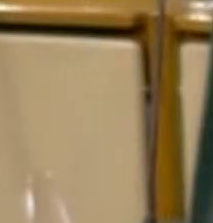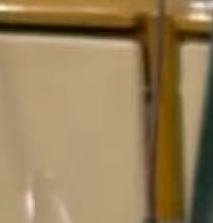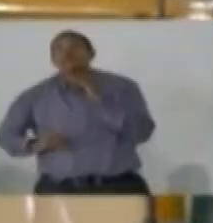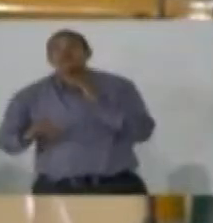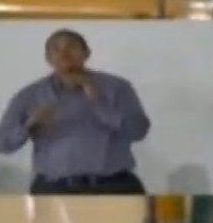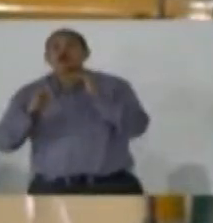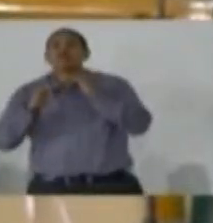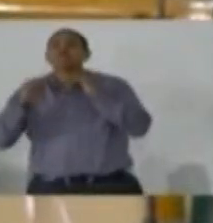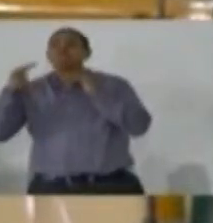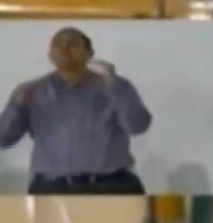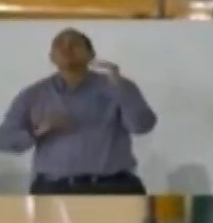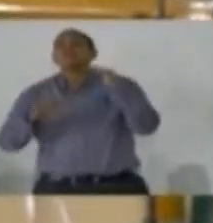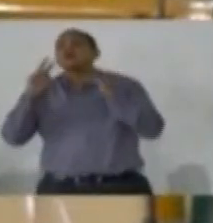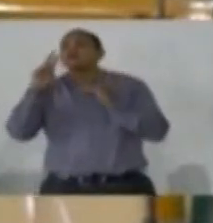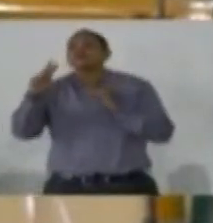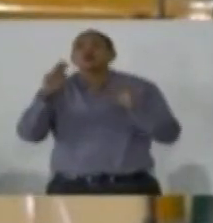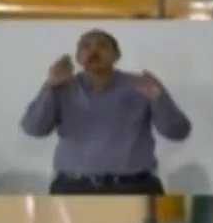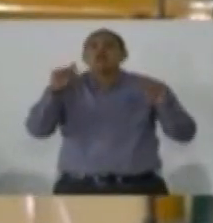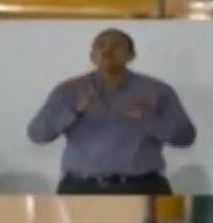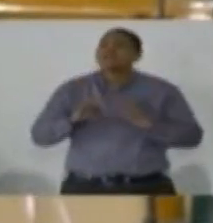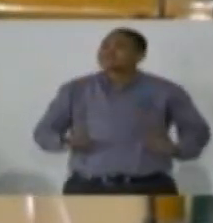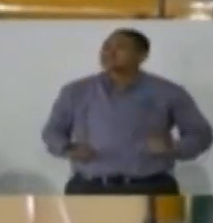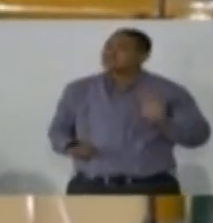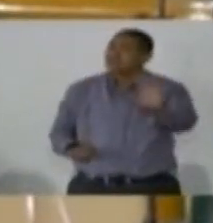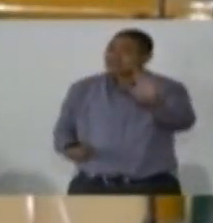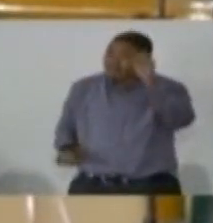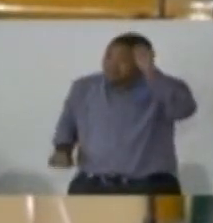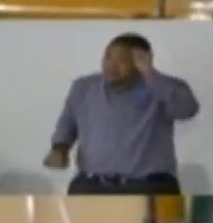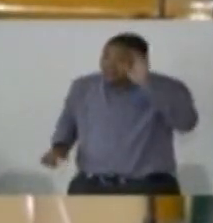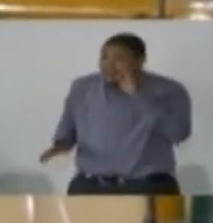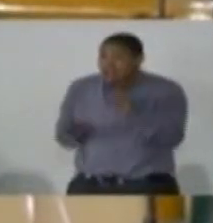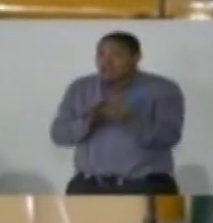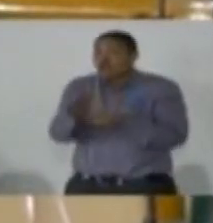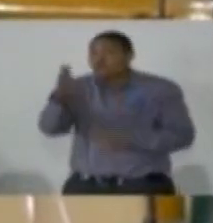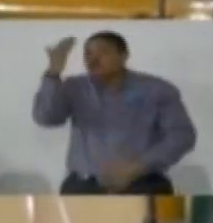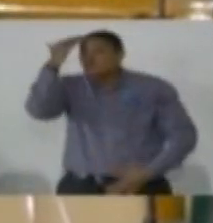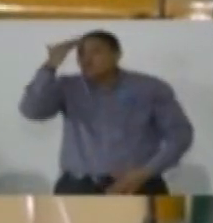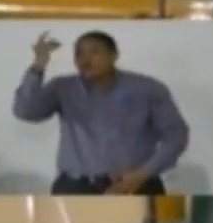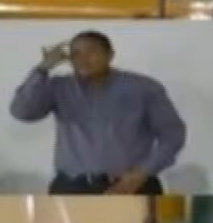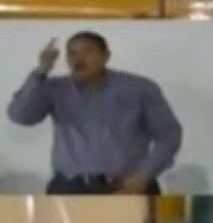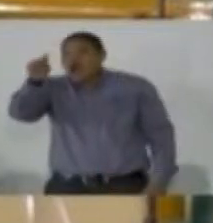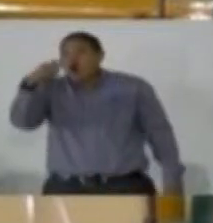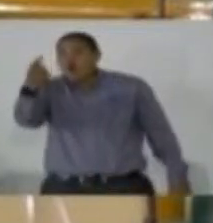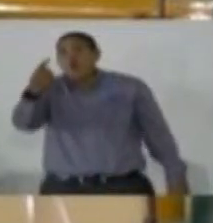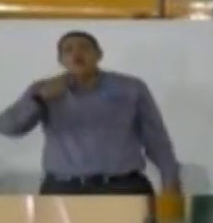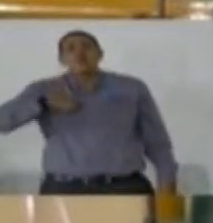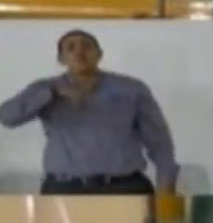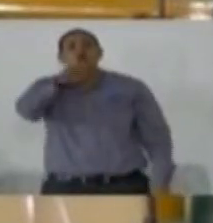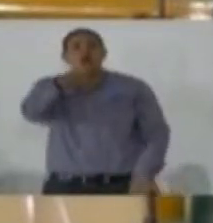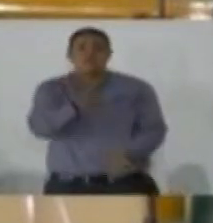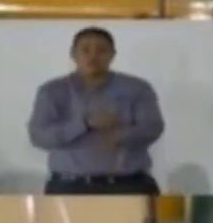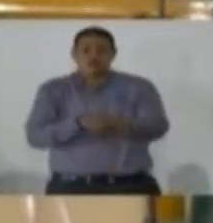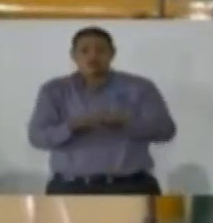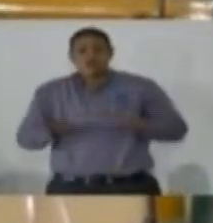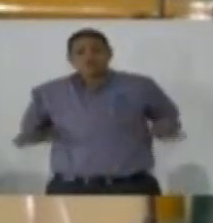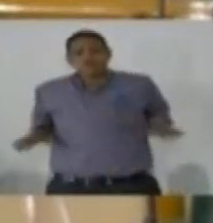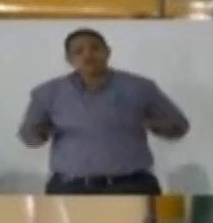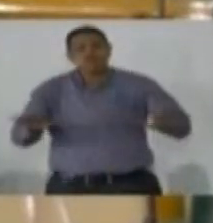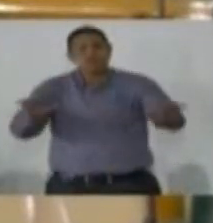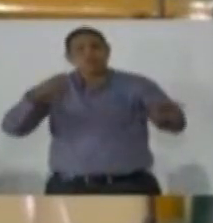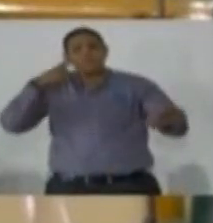education system. But it is not enough to know in our minds only. We have to do the work to make it